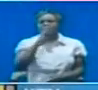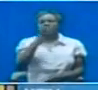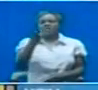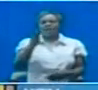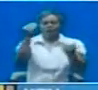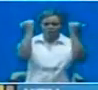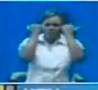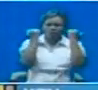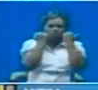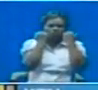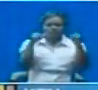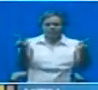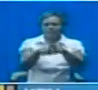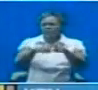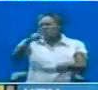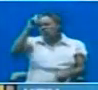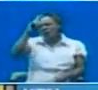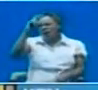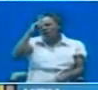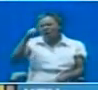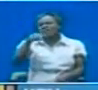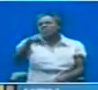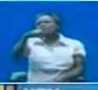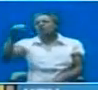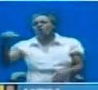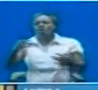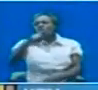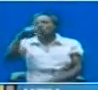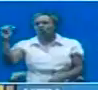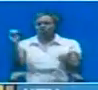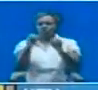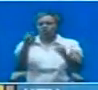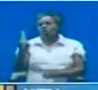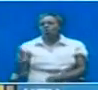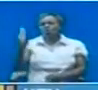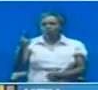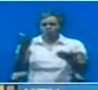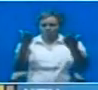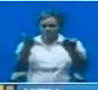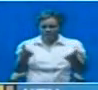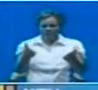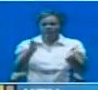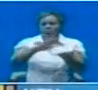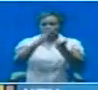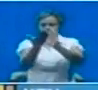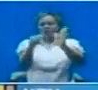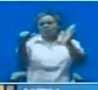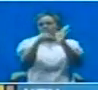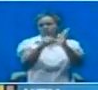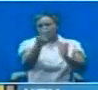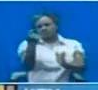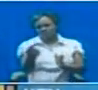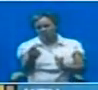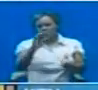court. With speculation over whether or not the president would honor the summons, Uhuru Kenyatta was faced with a dilemma: to